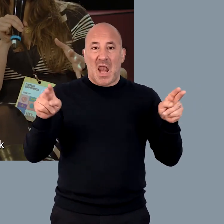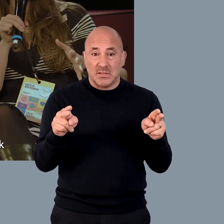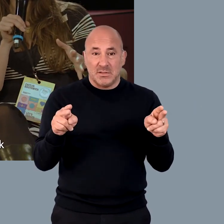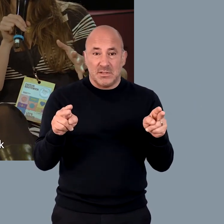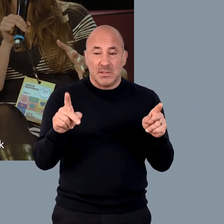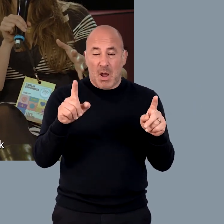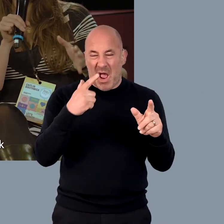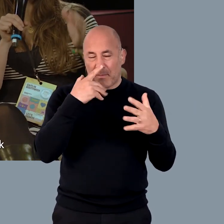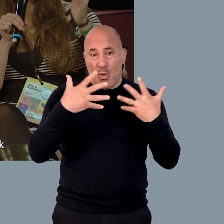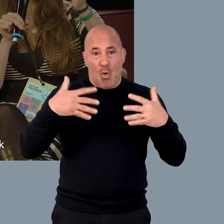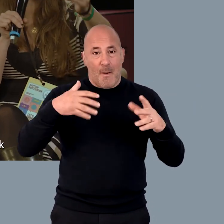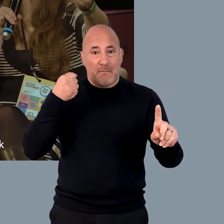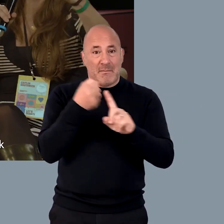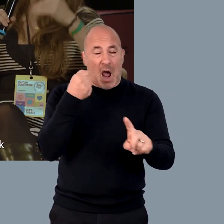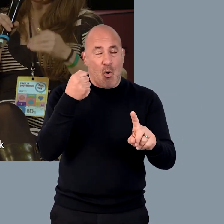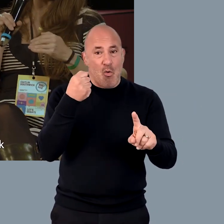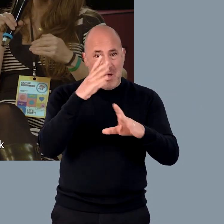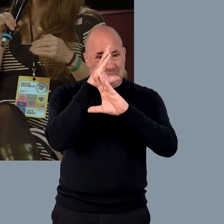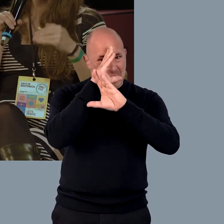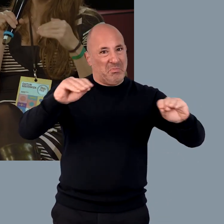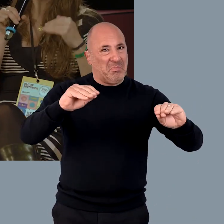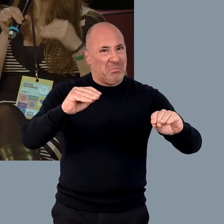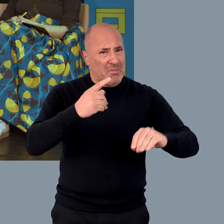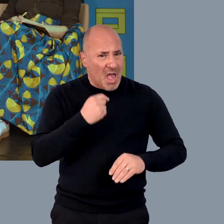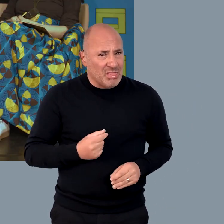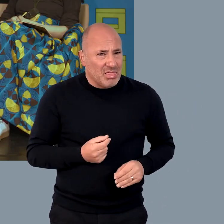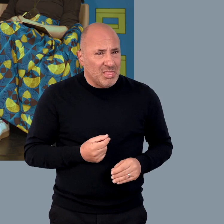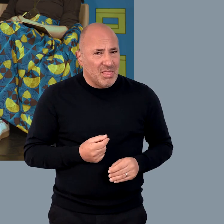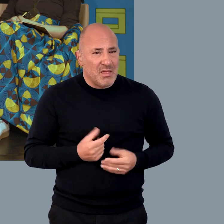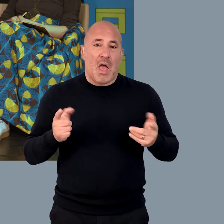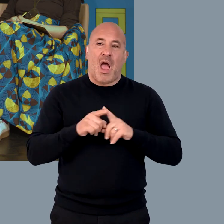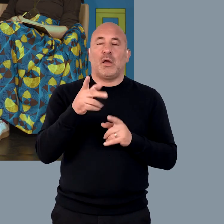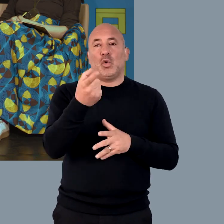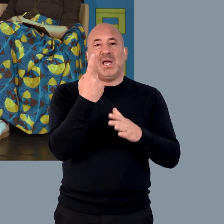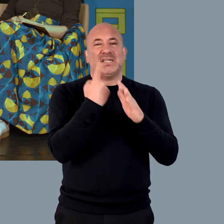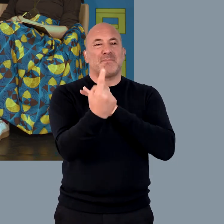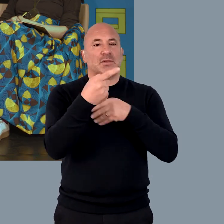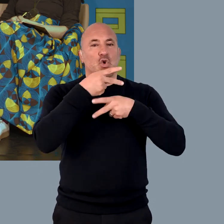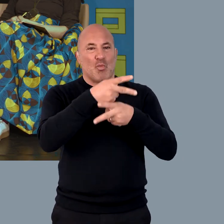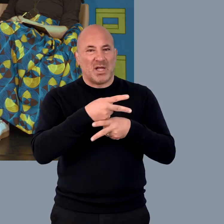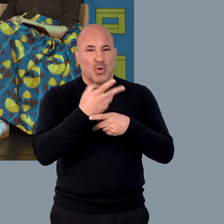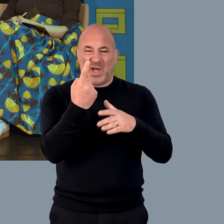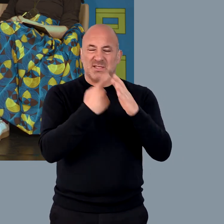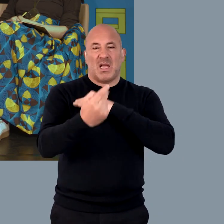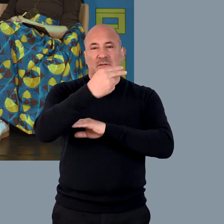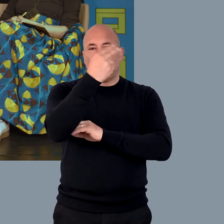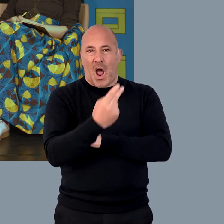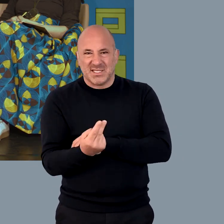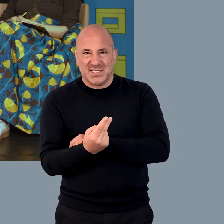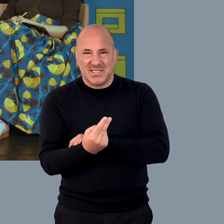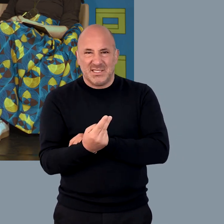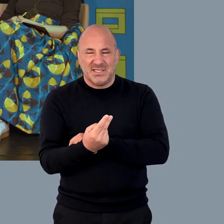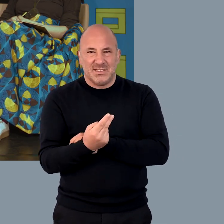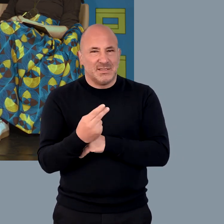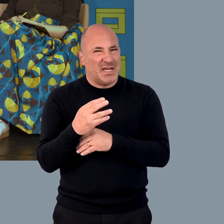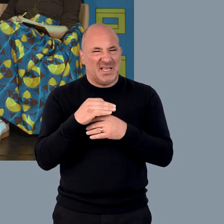this is maybe the scale where scaling back can be really impactful, and also making a statement about it. But maybe if you're